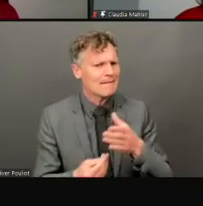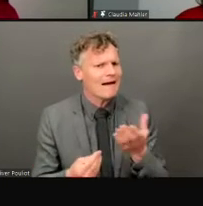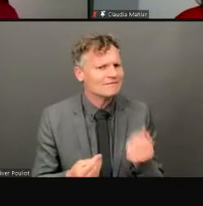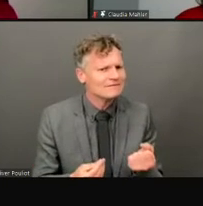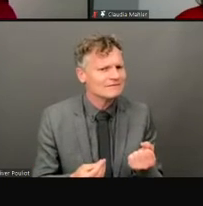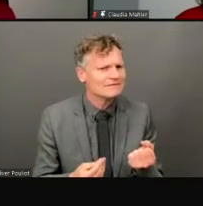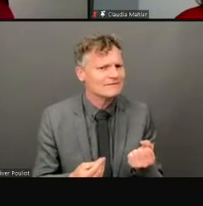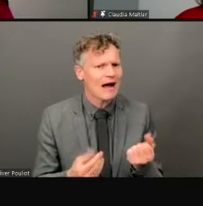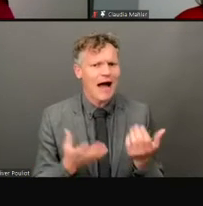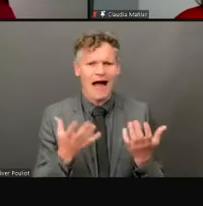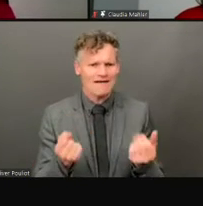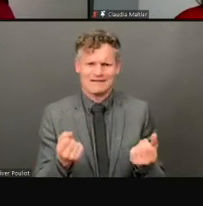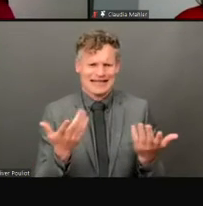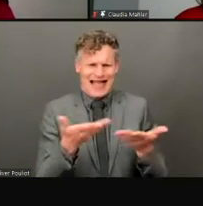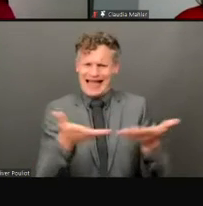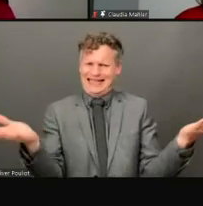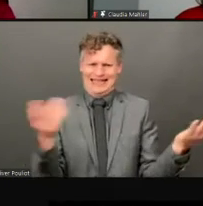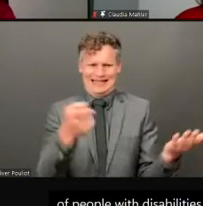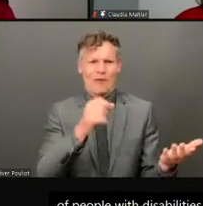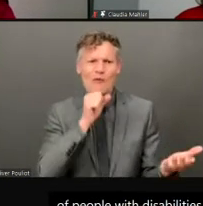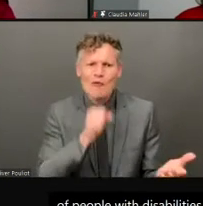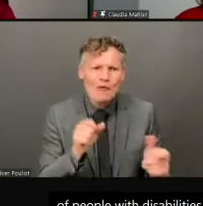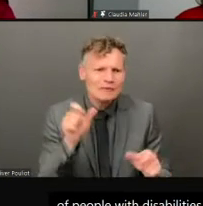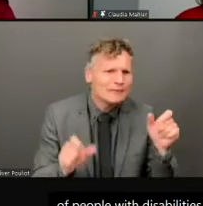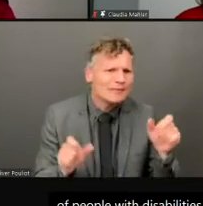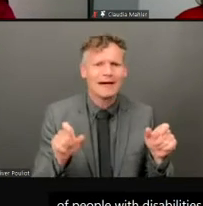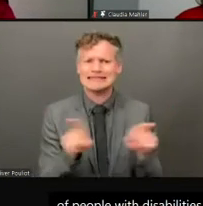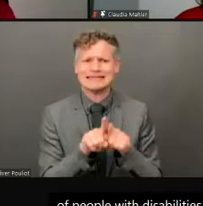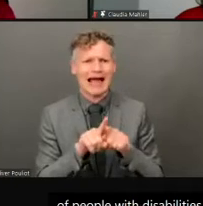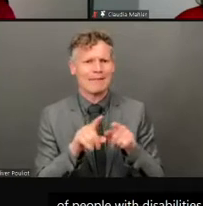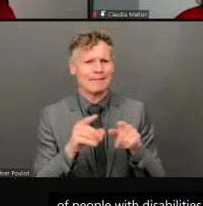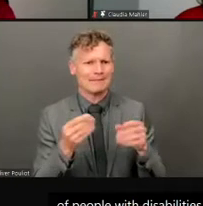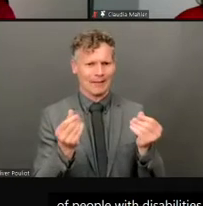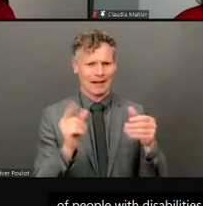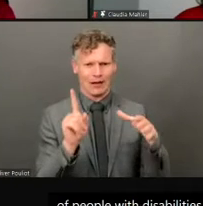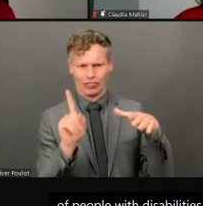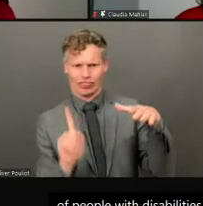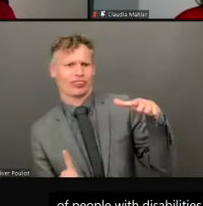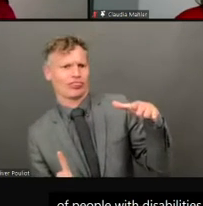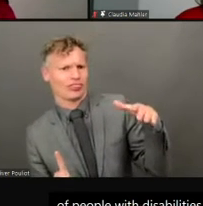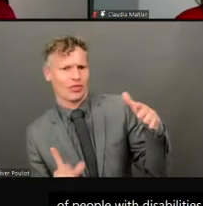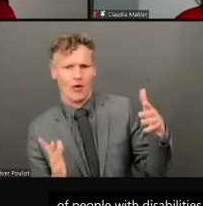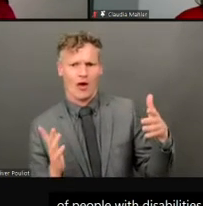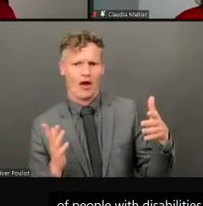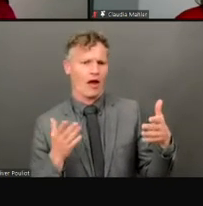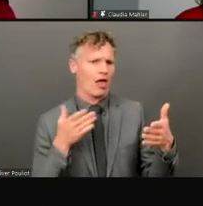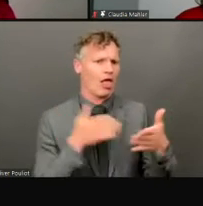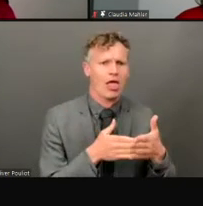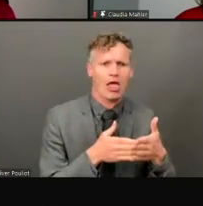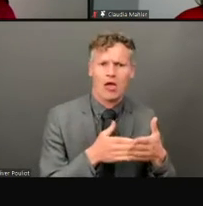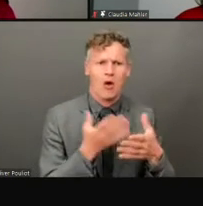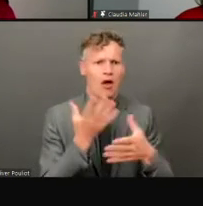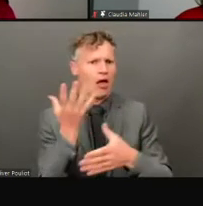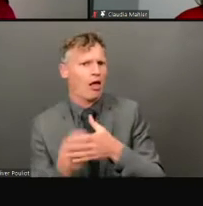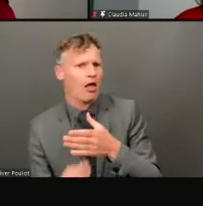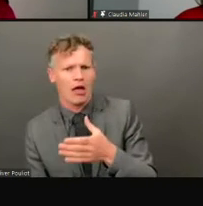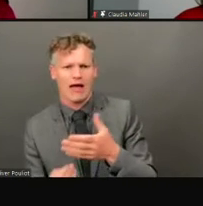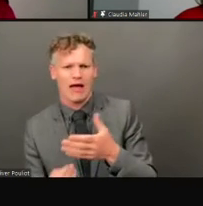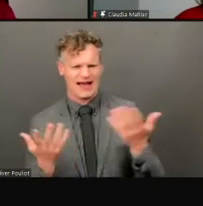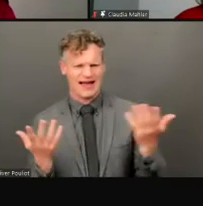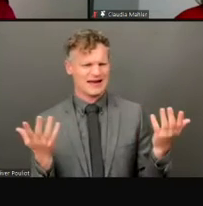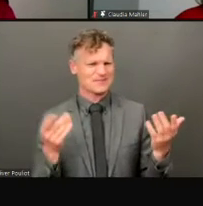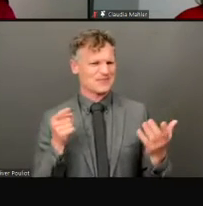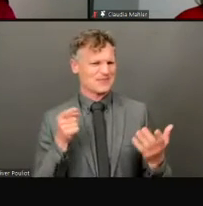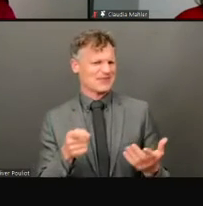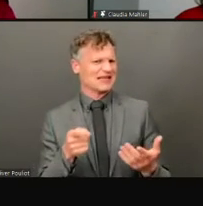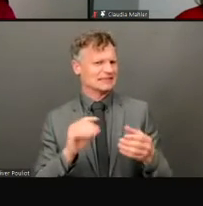existing systems. And that seems to me to be the major problem here. And in terms of